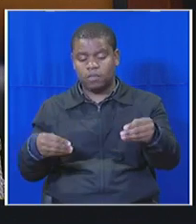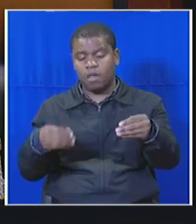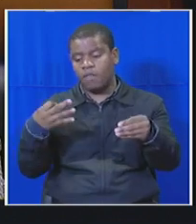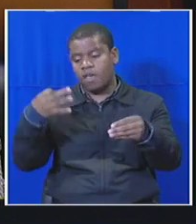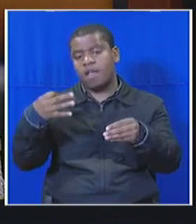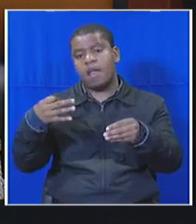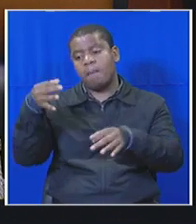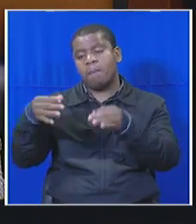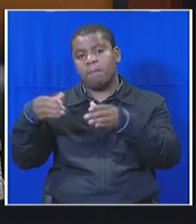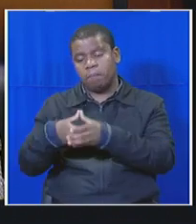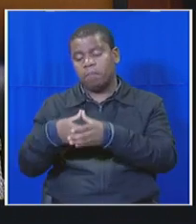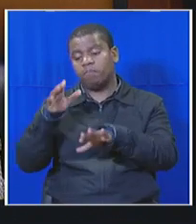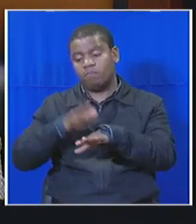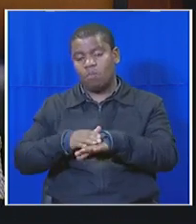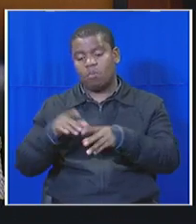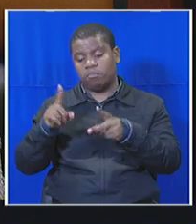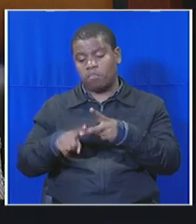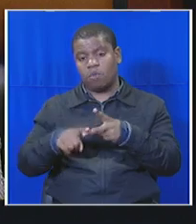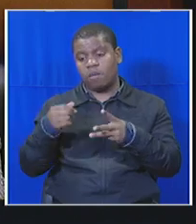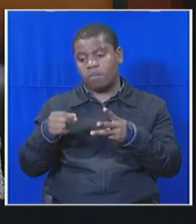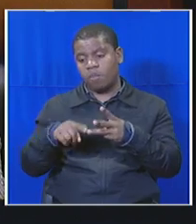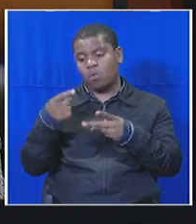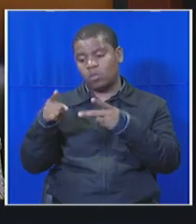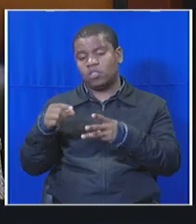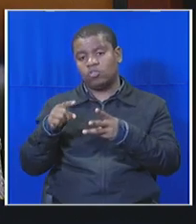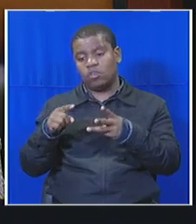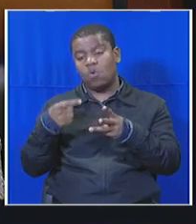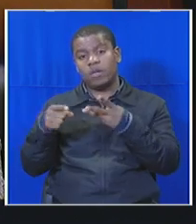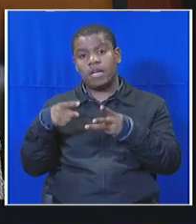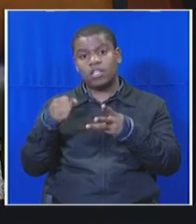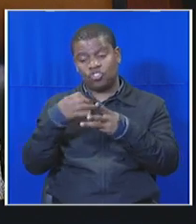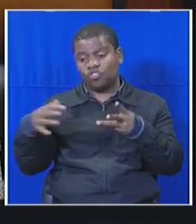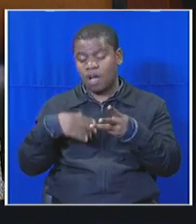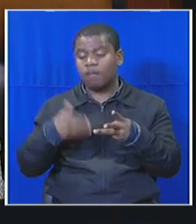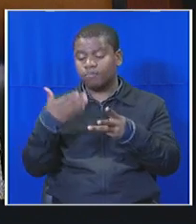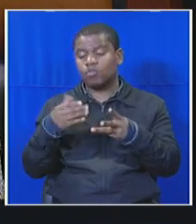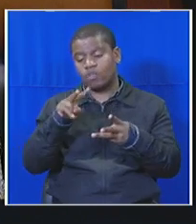and report of the Auditor General 2013-14 financial year?